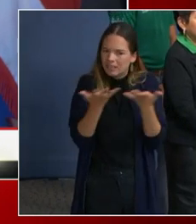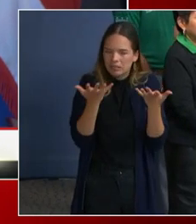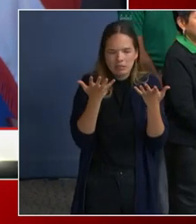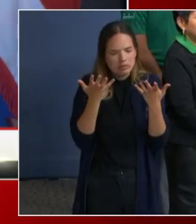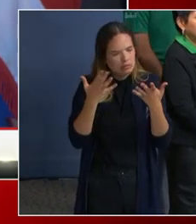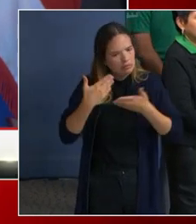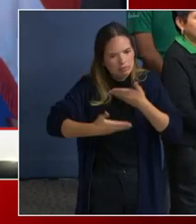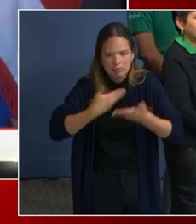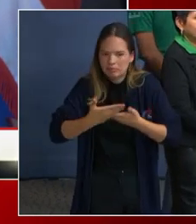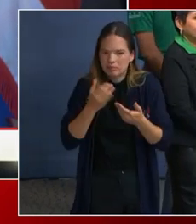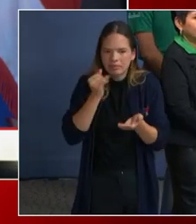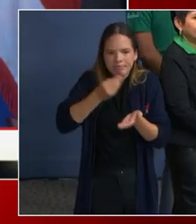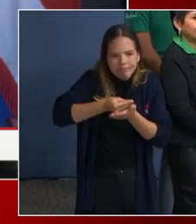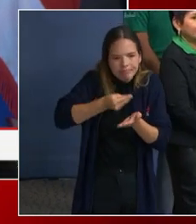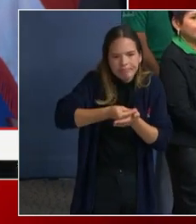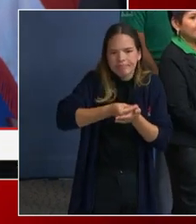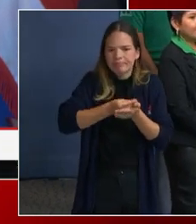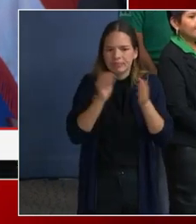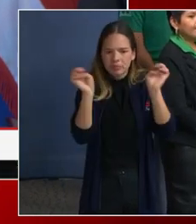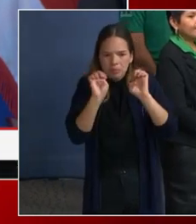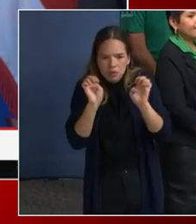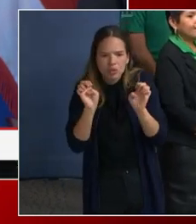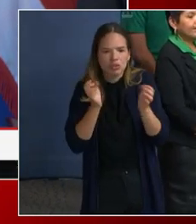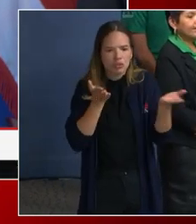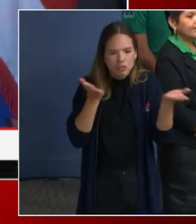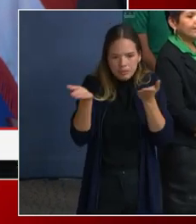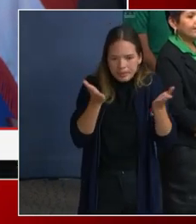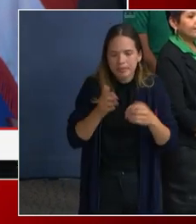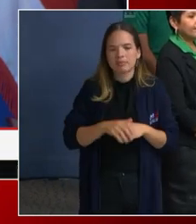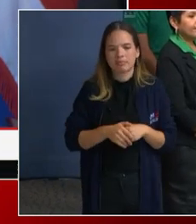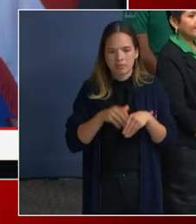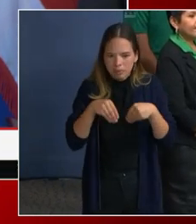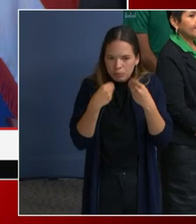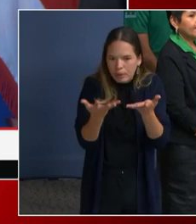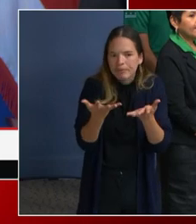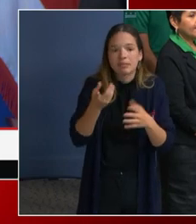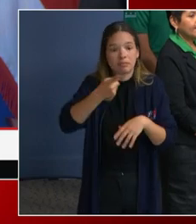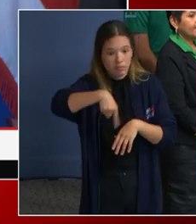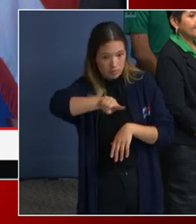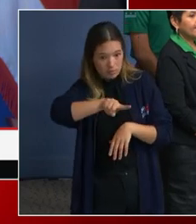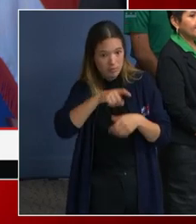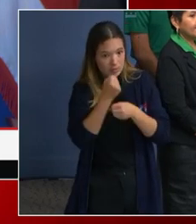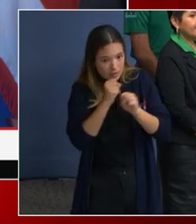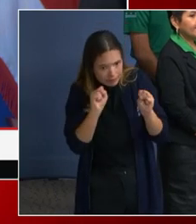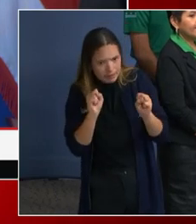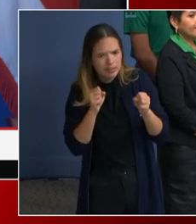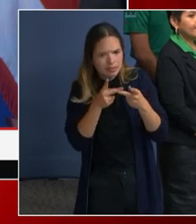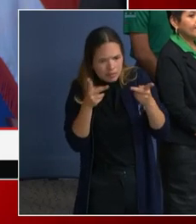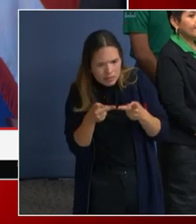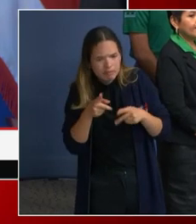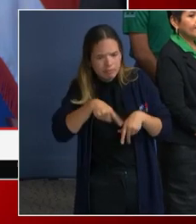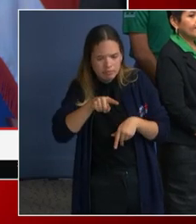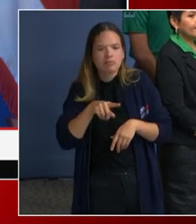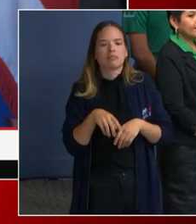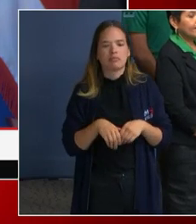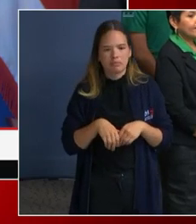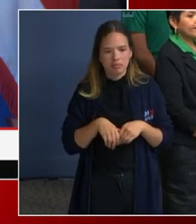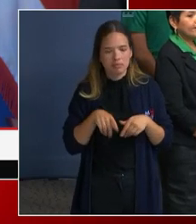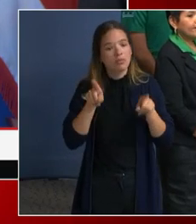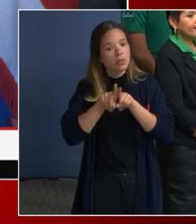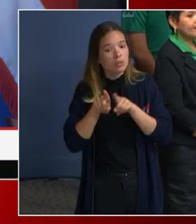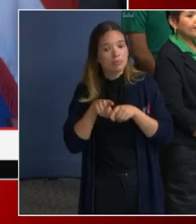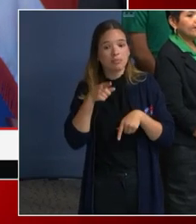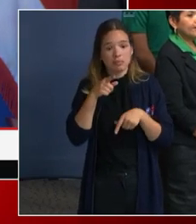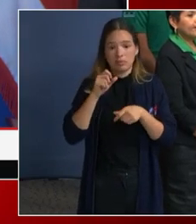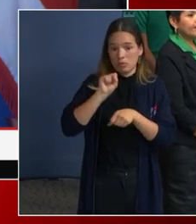dedicated staff, and pursue a respite space. I've also been working regionally in